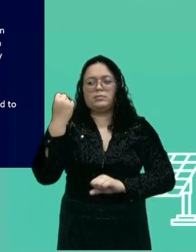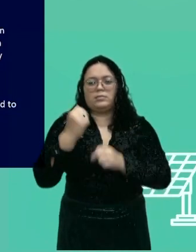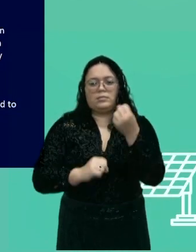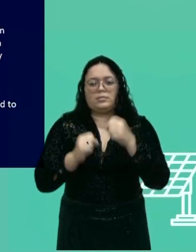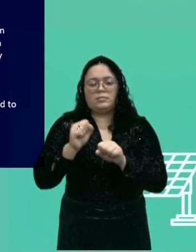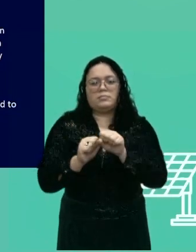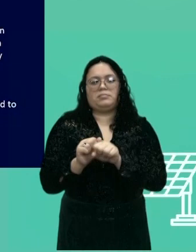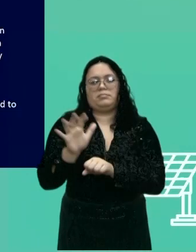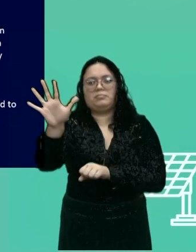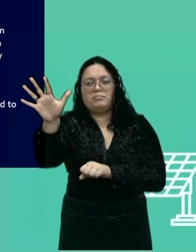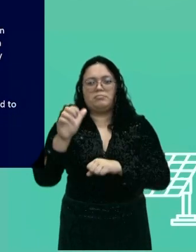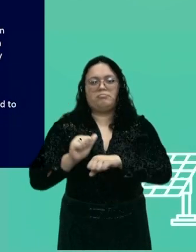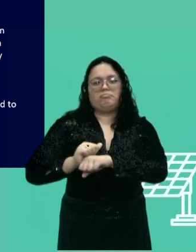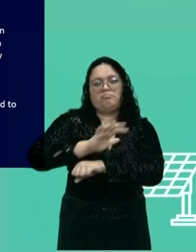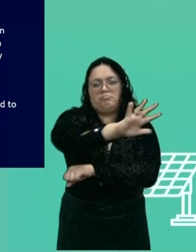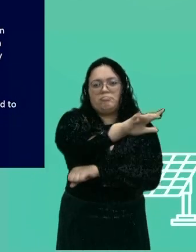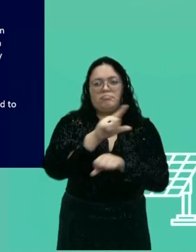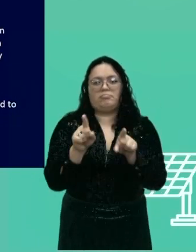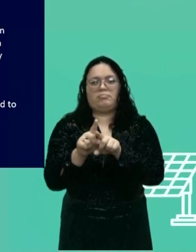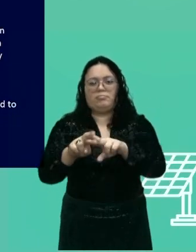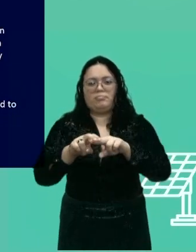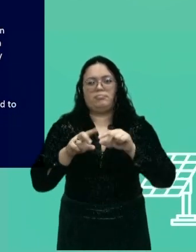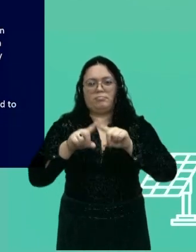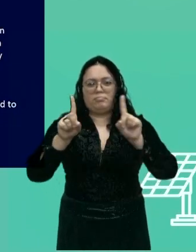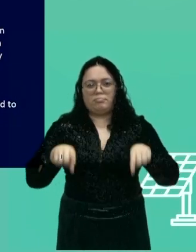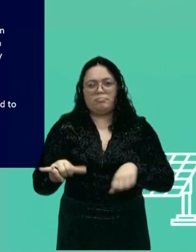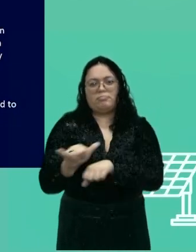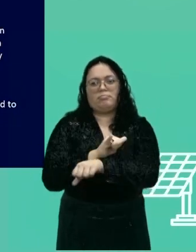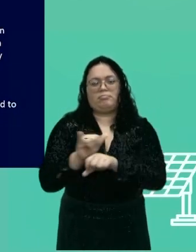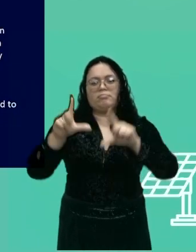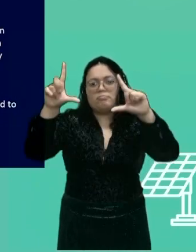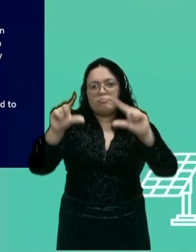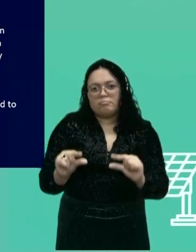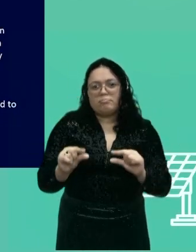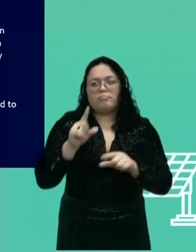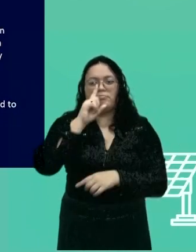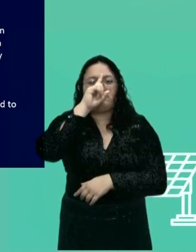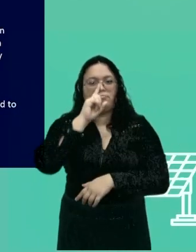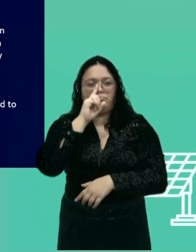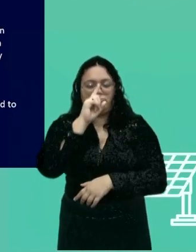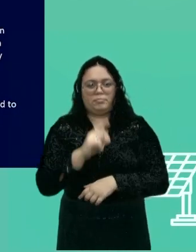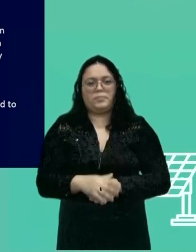emissions, as research has found that these can be even more harmful than methane emissions.